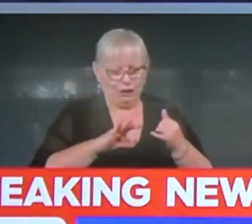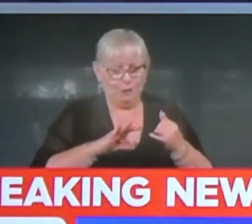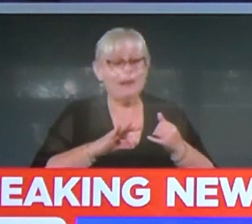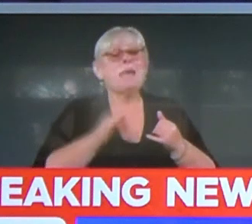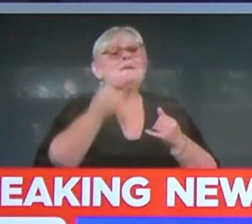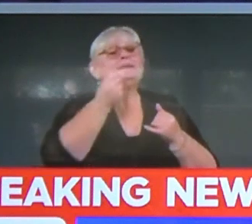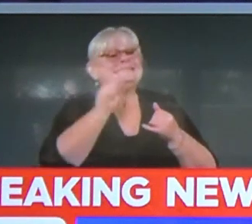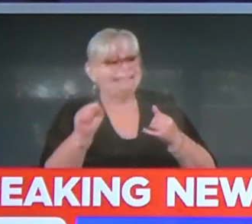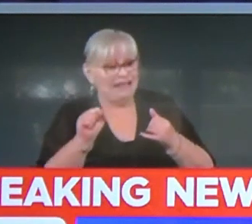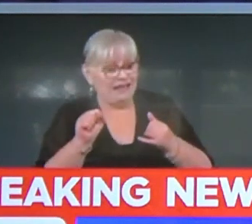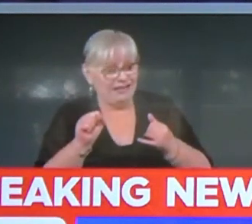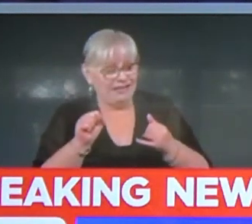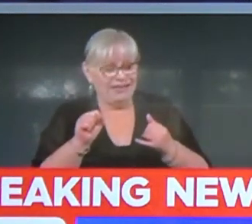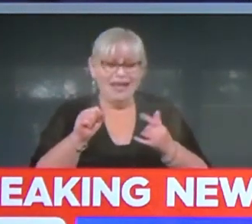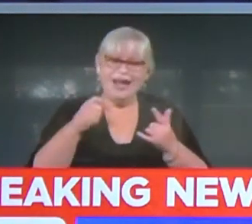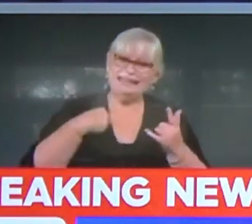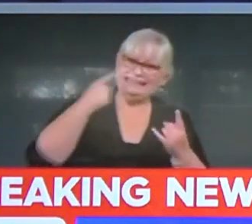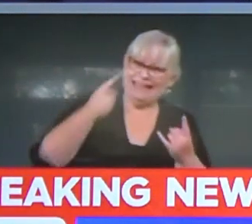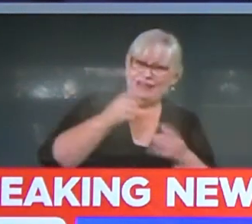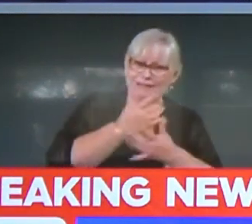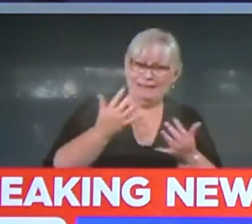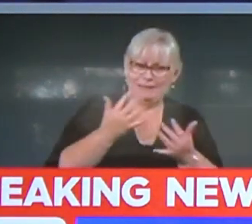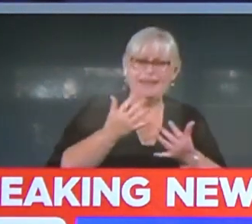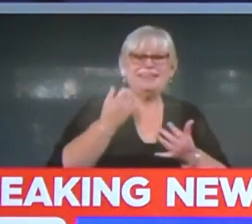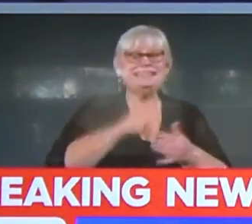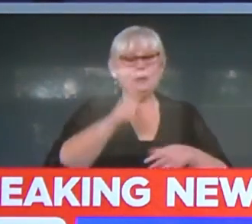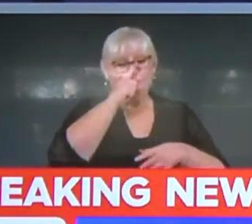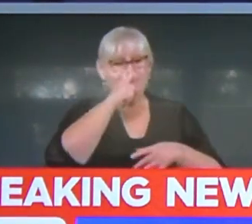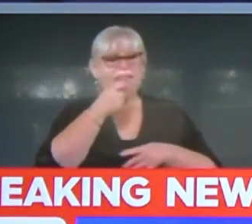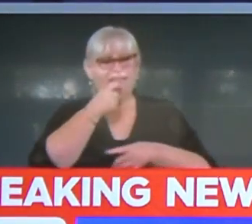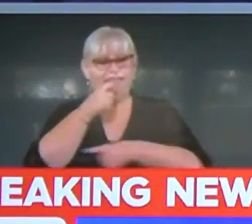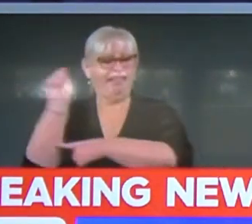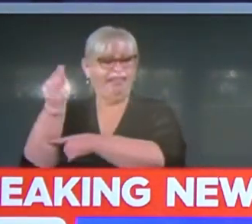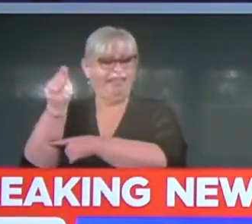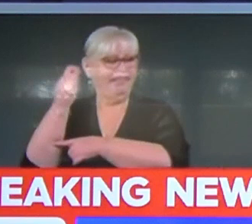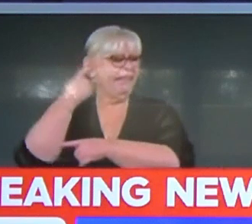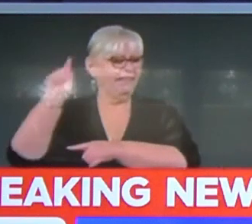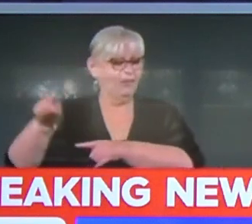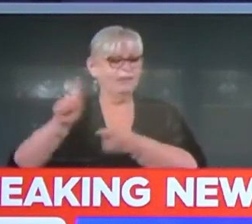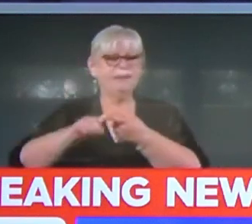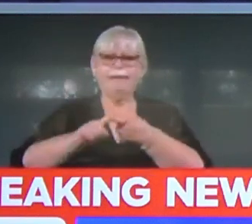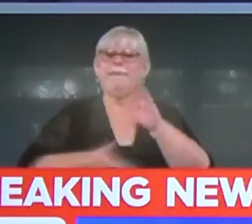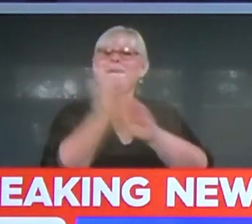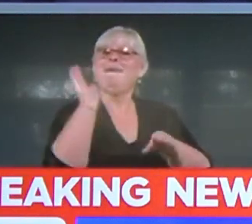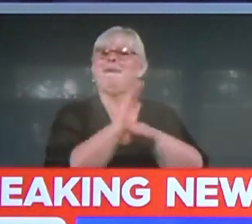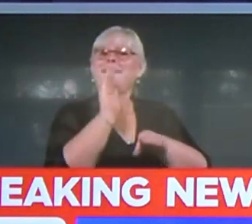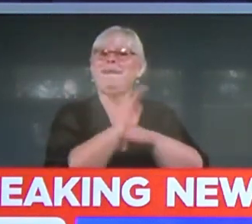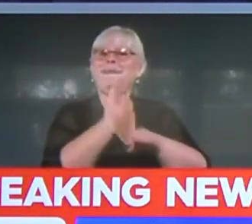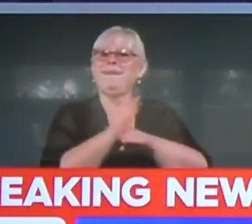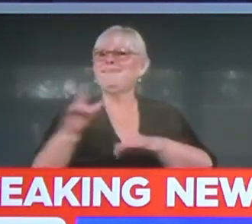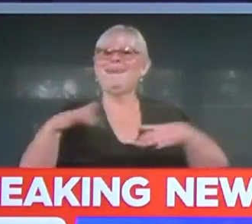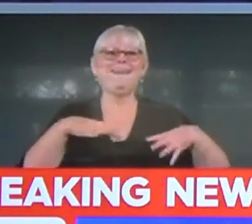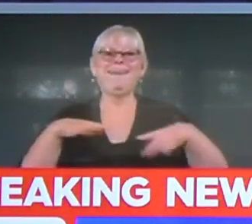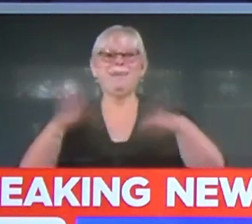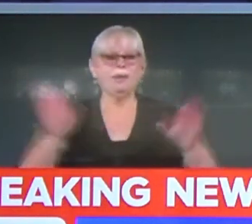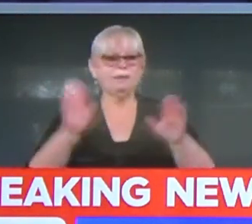But still, it strikes me on those numbers that there are people defying that advice and still looking to go overseas on leisure